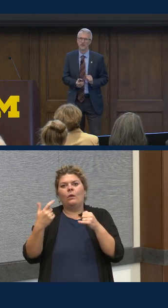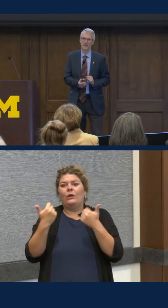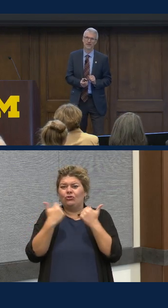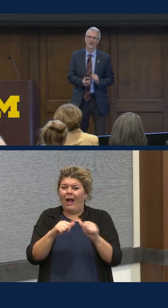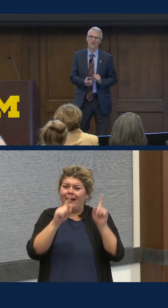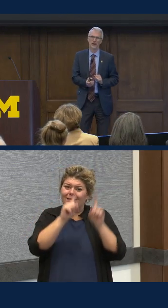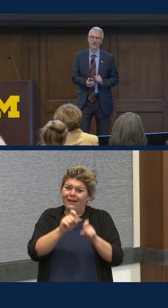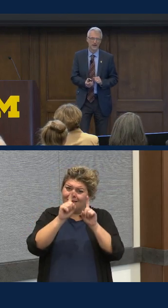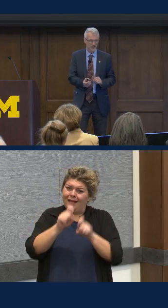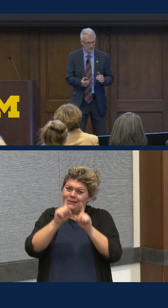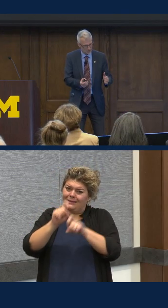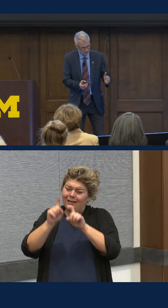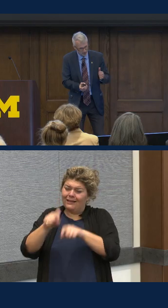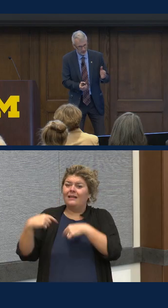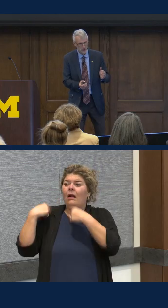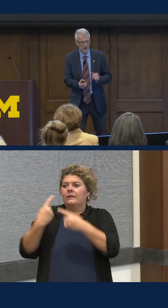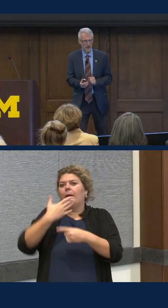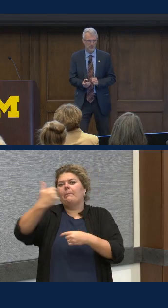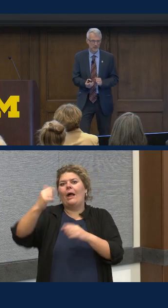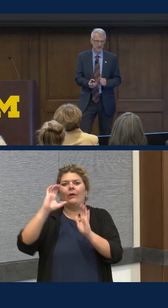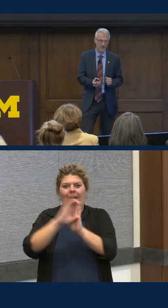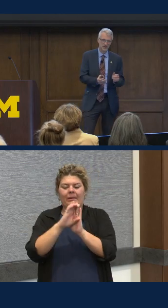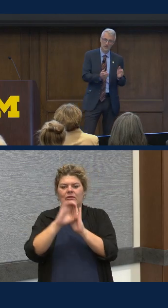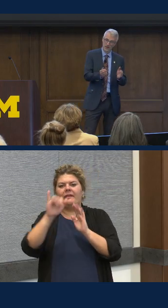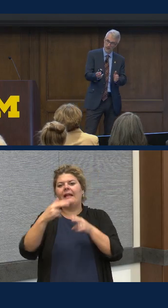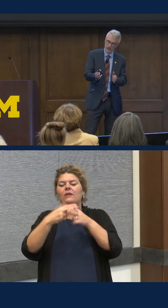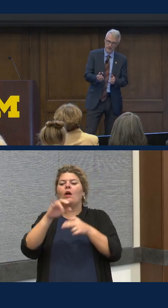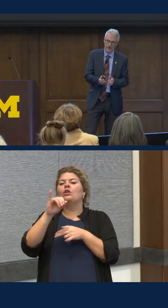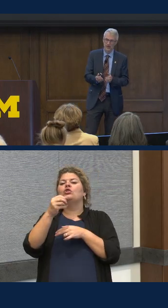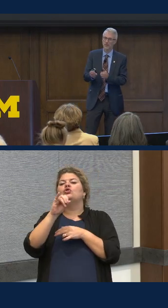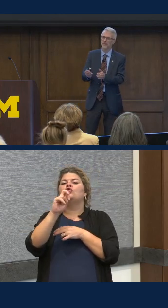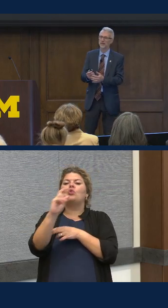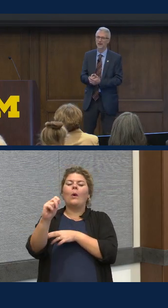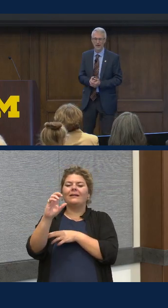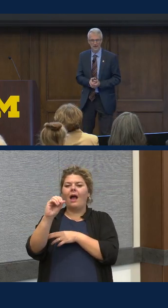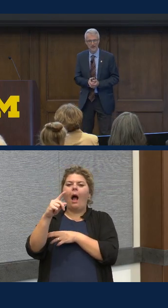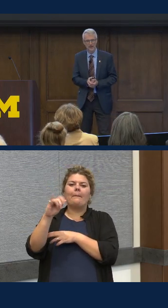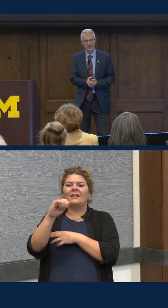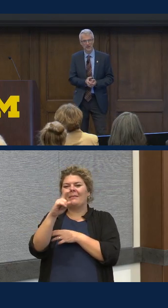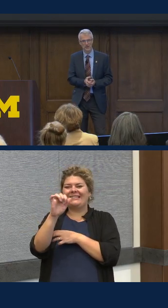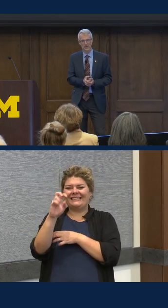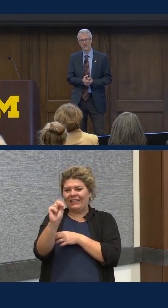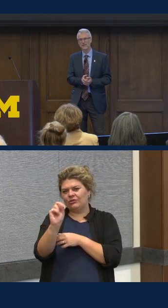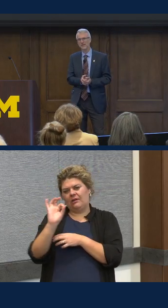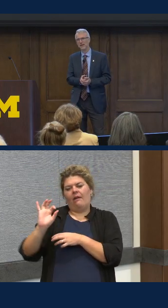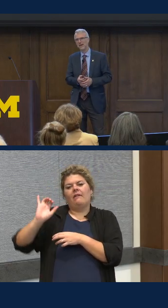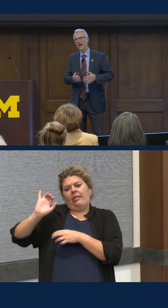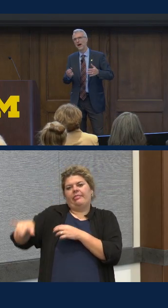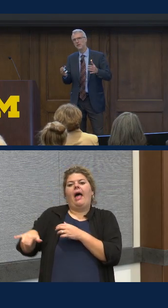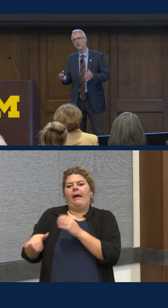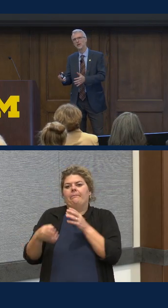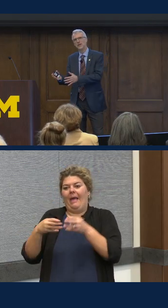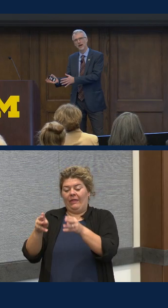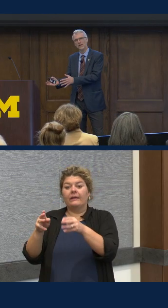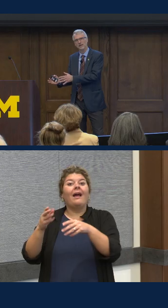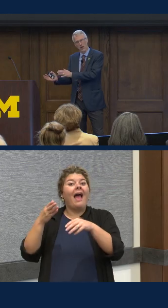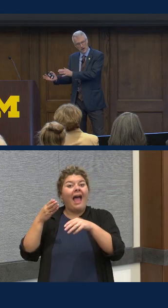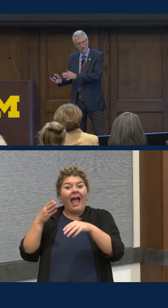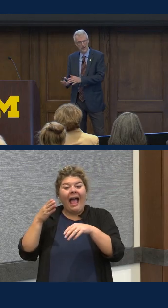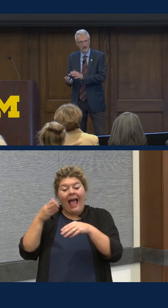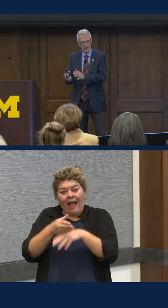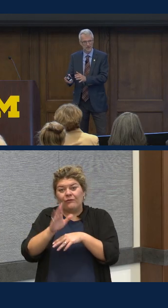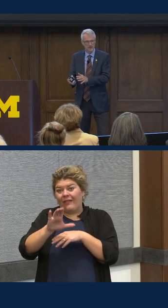good images that come out. And so this is called joint optimization of the image reconstruction method and the case-space trajectories. After we've done